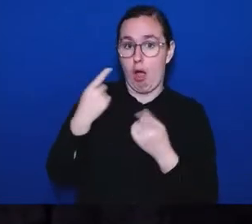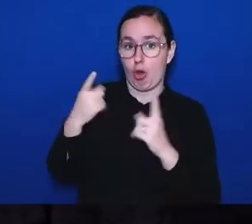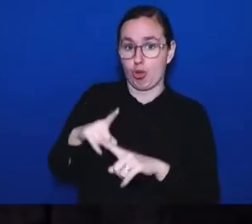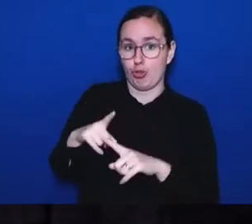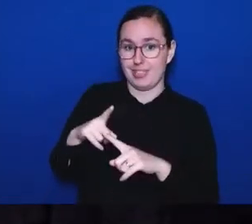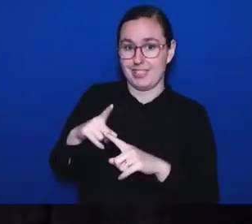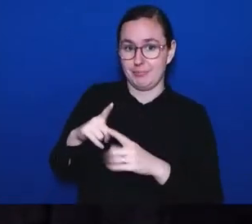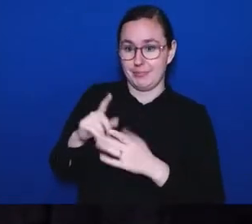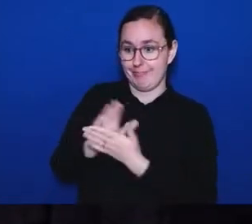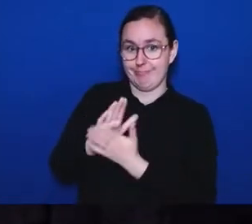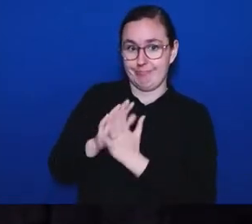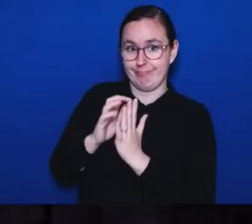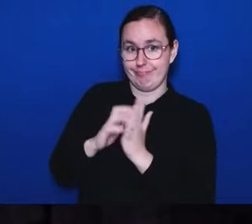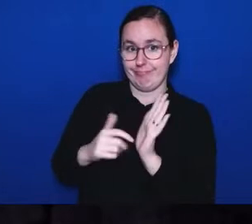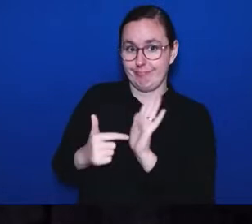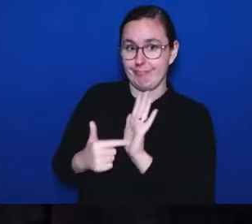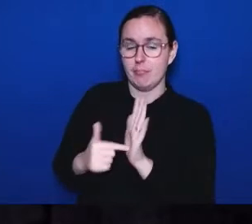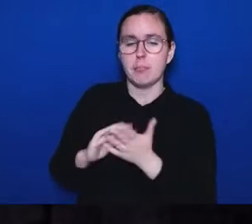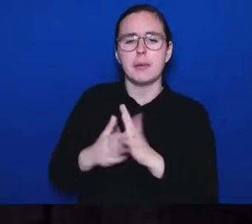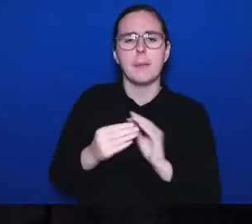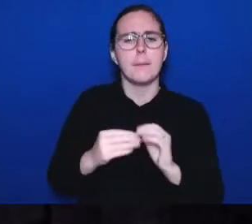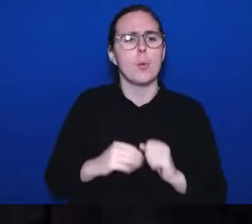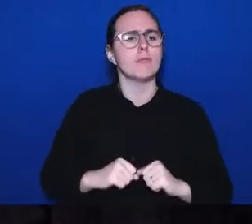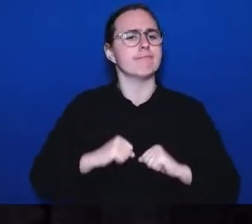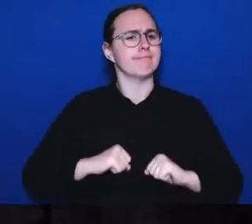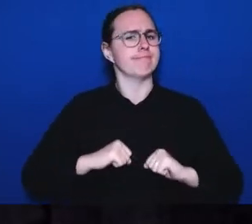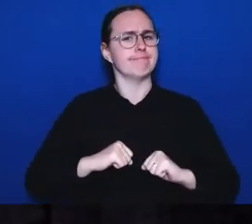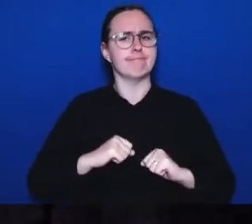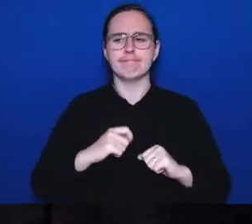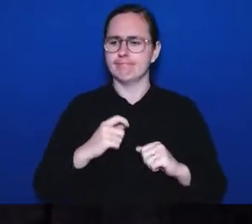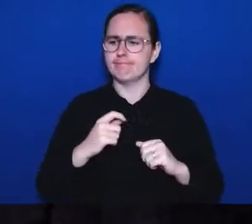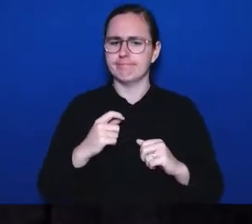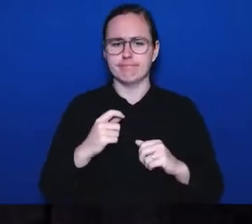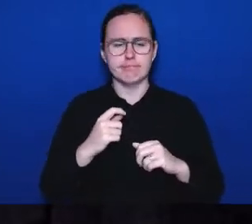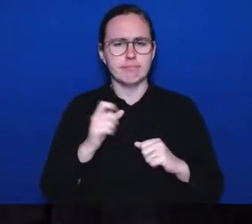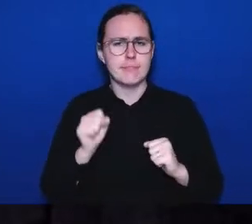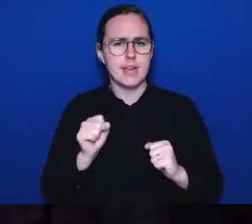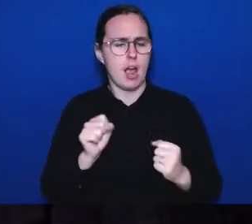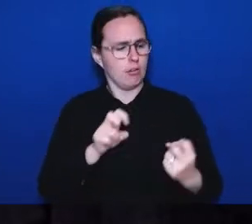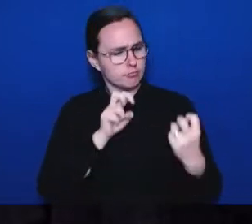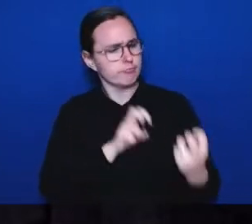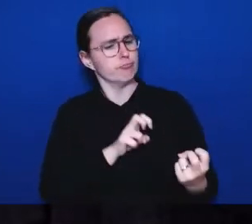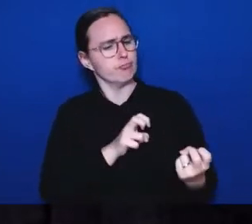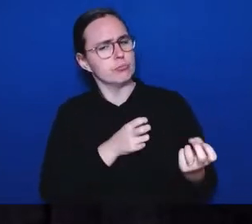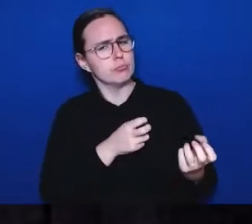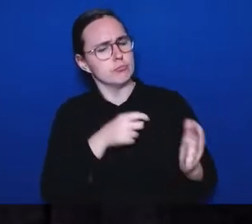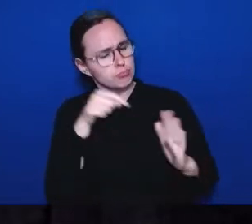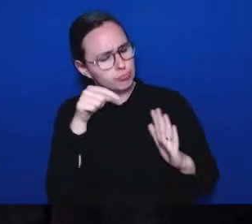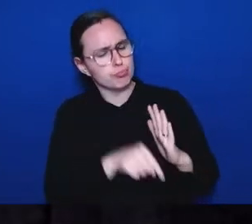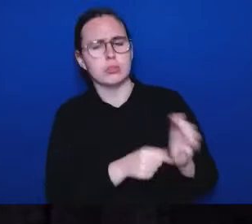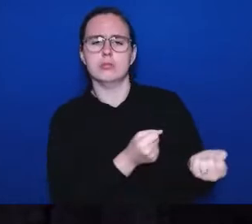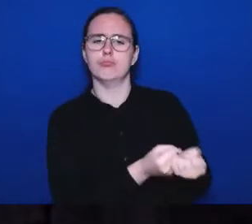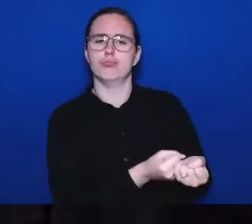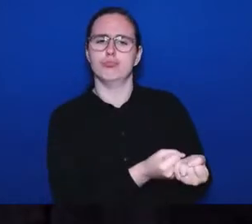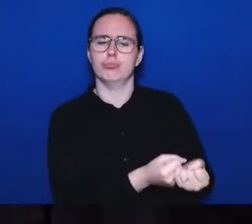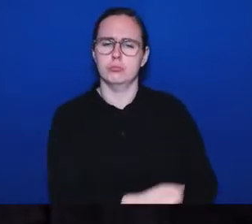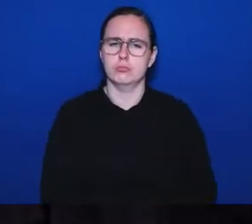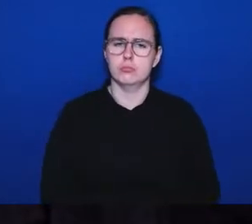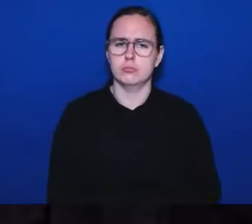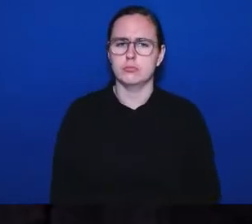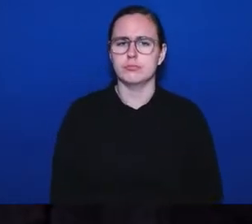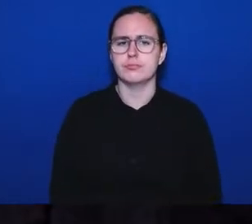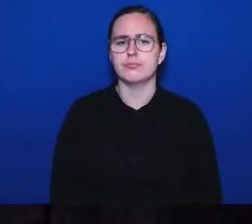healthcare system. We always need it, but at different times, those needs may be more intense for whatever reason. We're diagnosed with a